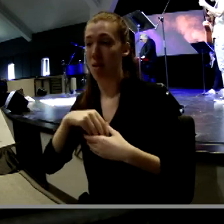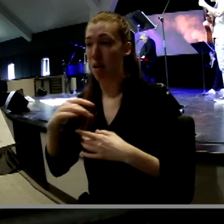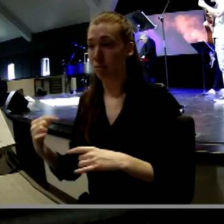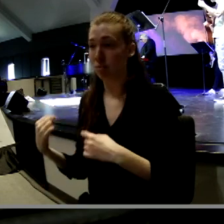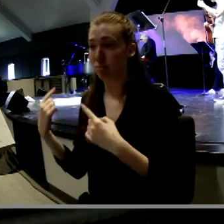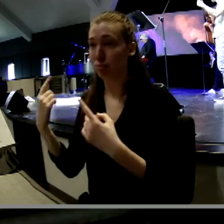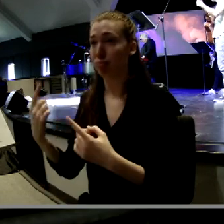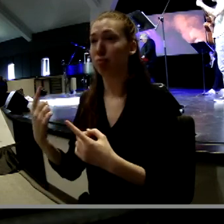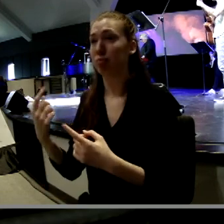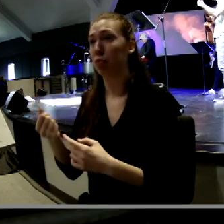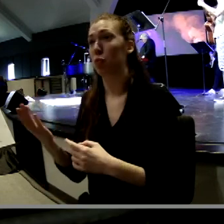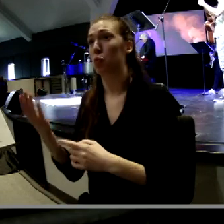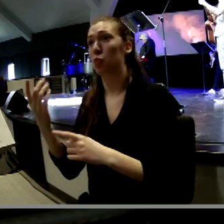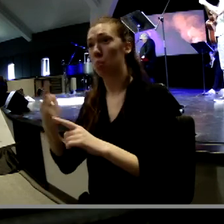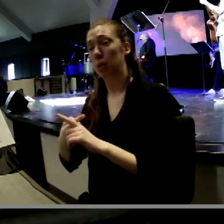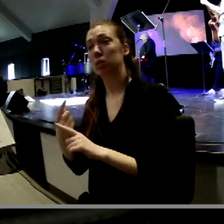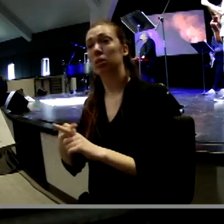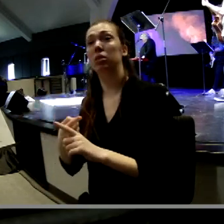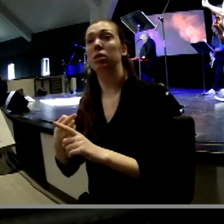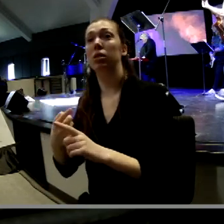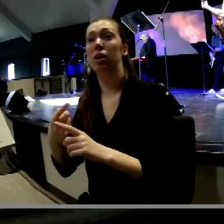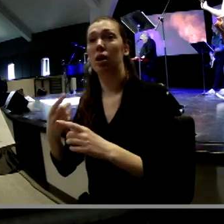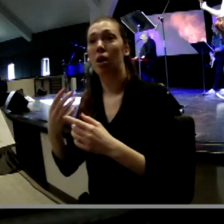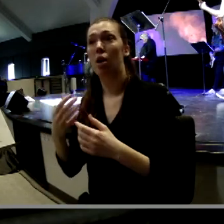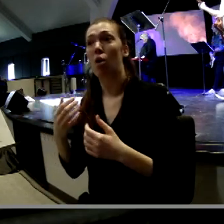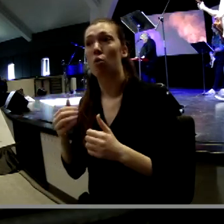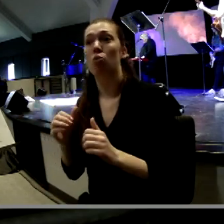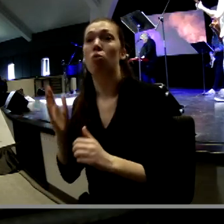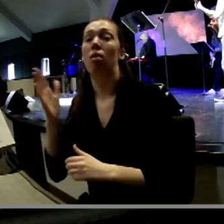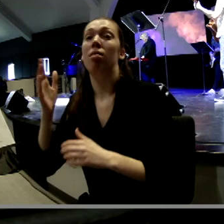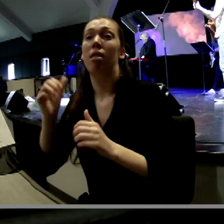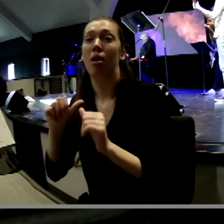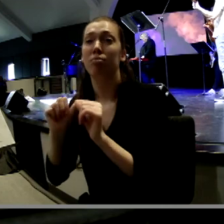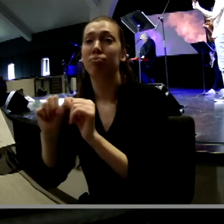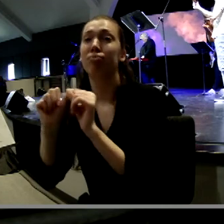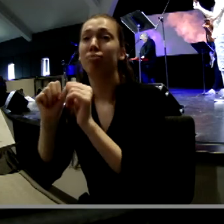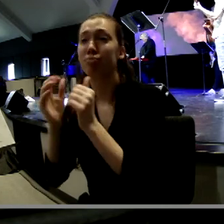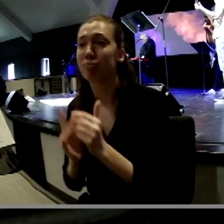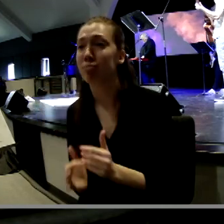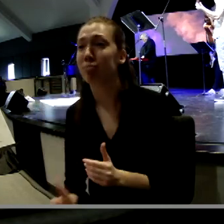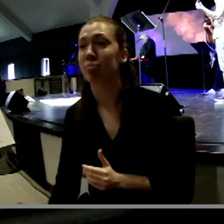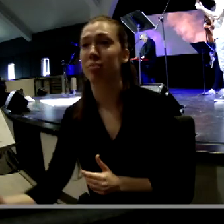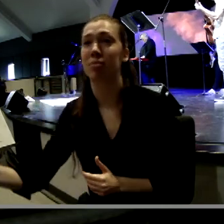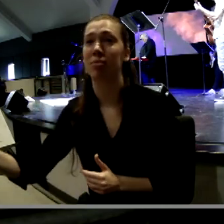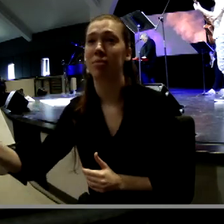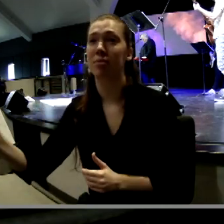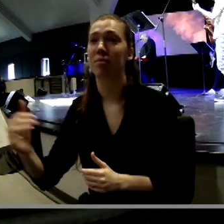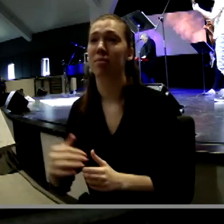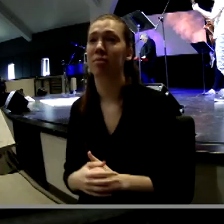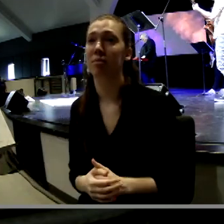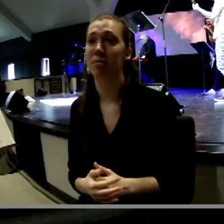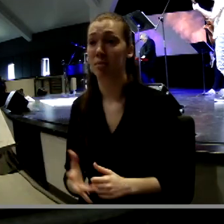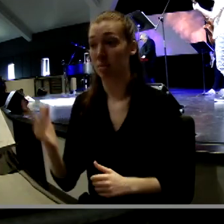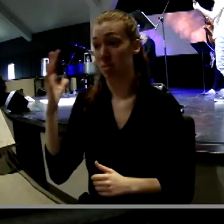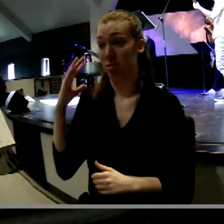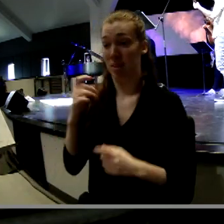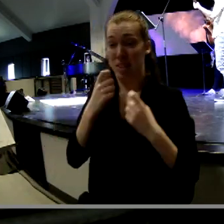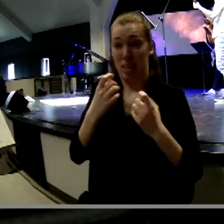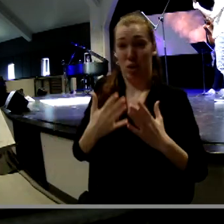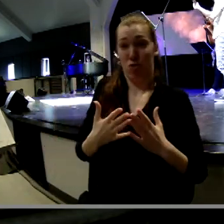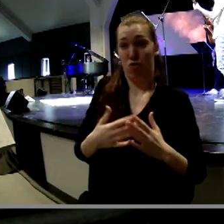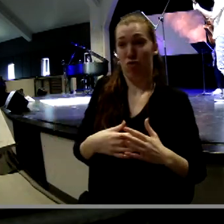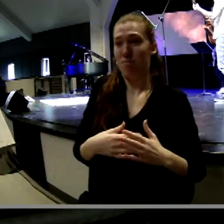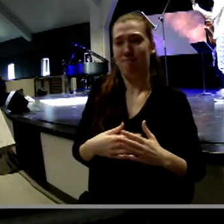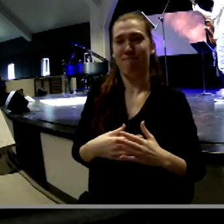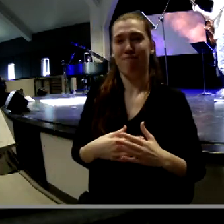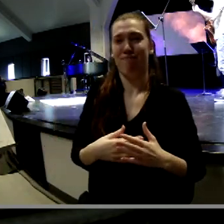last month and will continue through you for the rest of your life. You are not who you were. You are